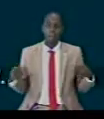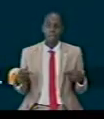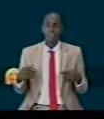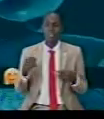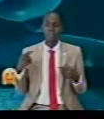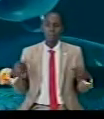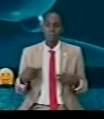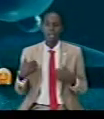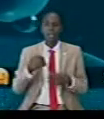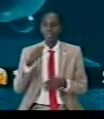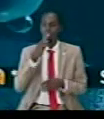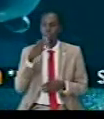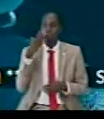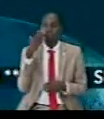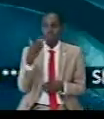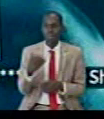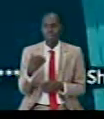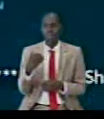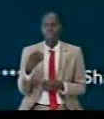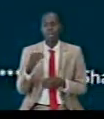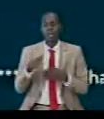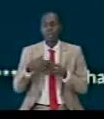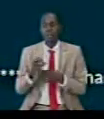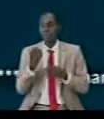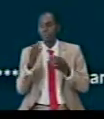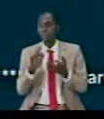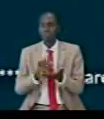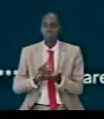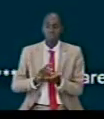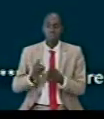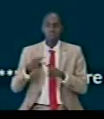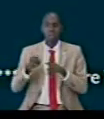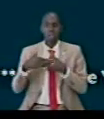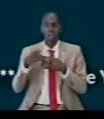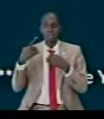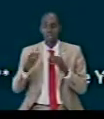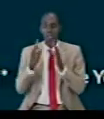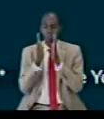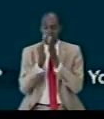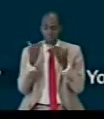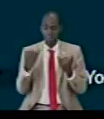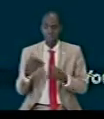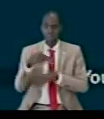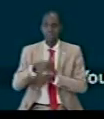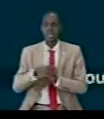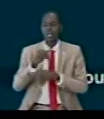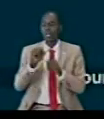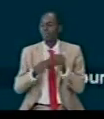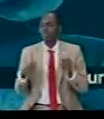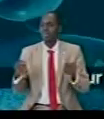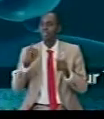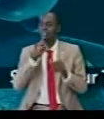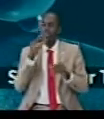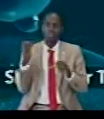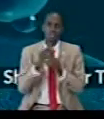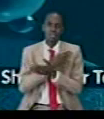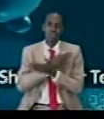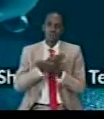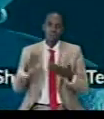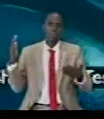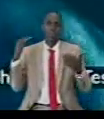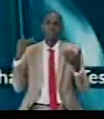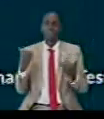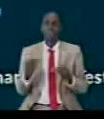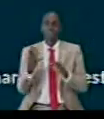persisted despite medications. But after the prayer tonight, the symptoms and everything gone, I have received my